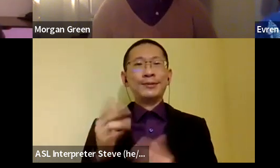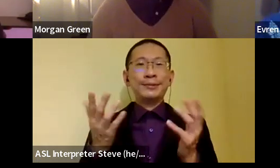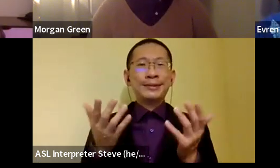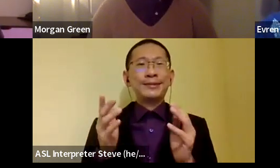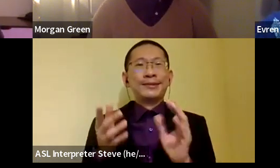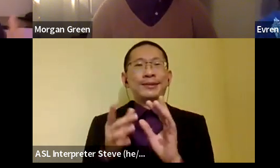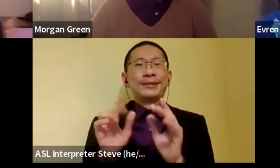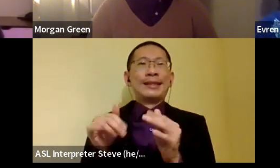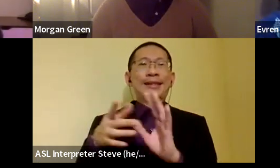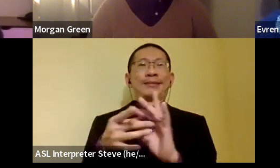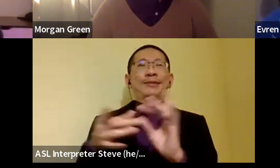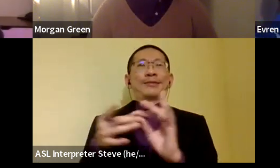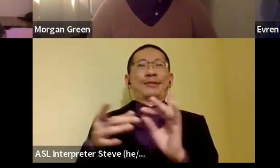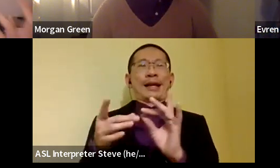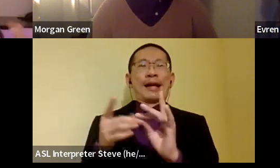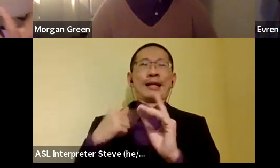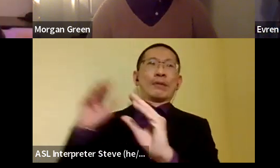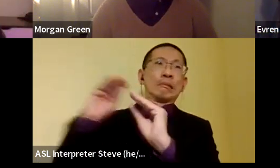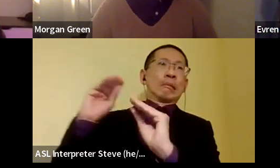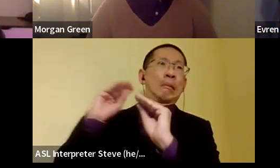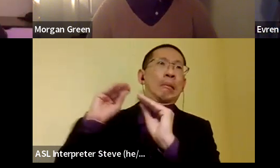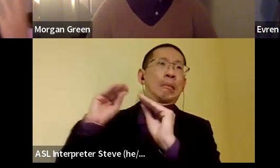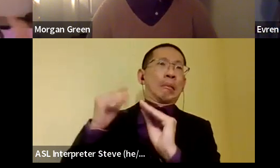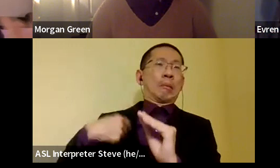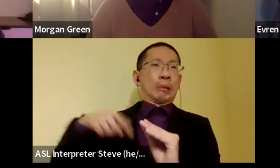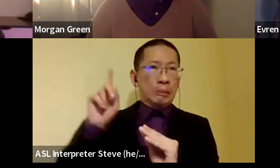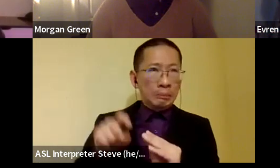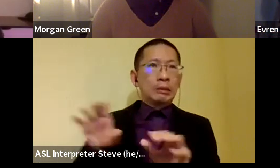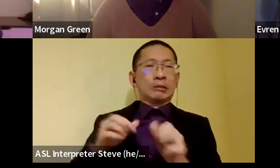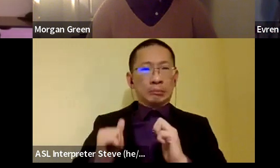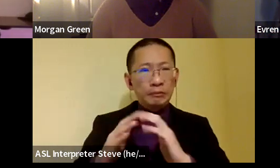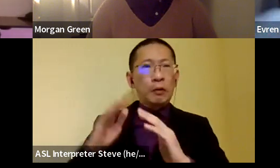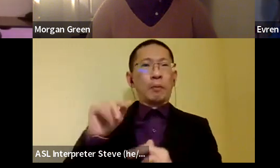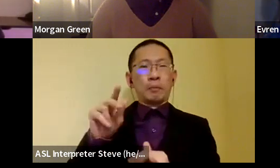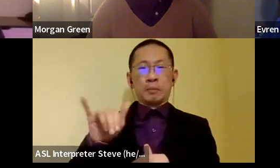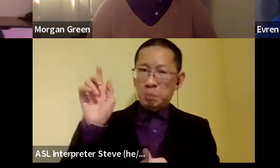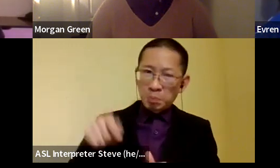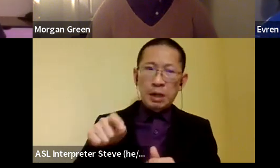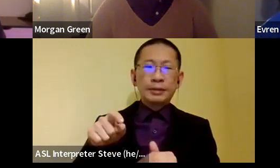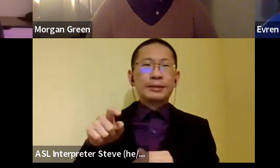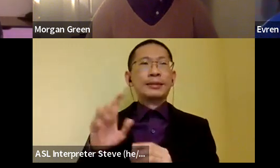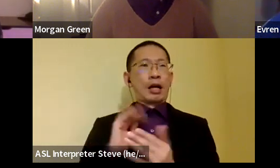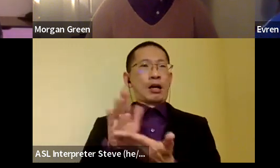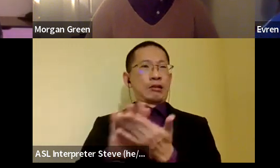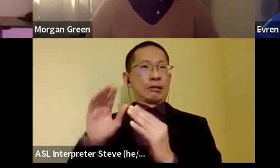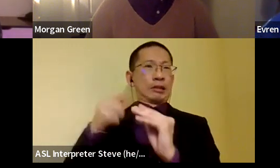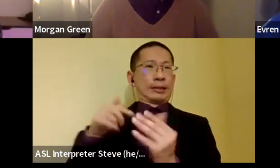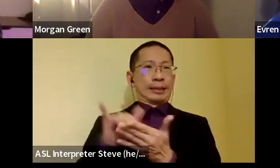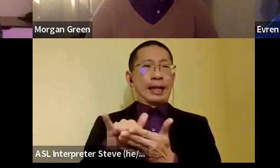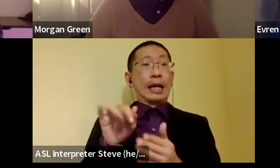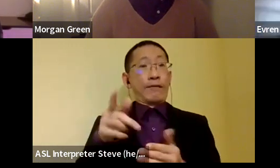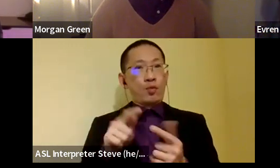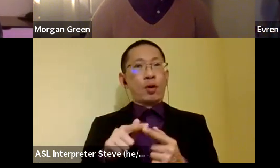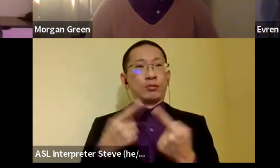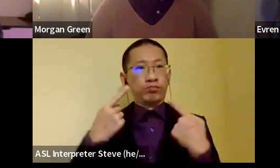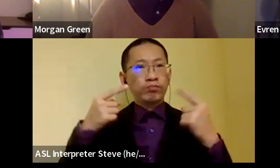narrative that was fed to us in school of like, this is what you must do. You must form a company, you know, if you want to make work. But really, I